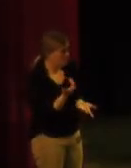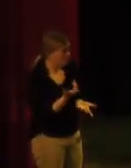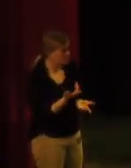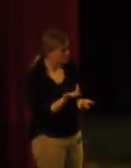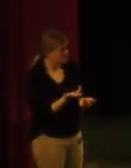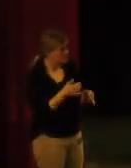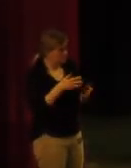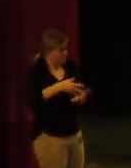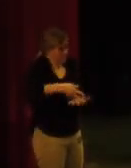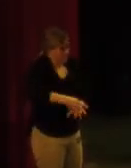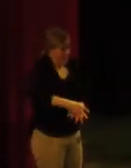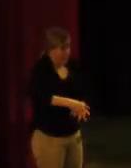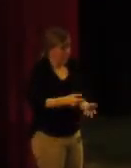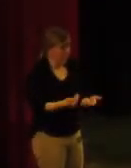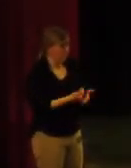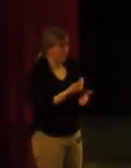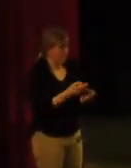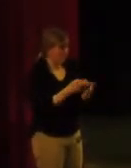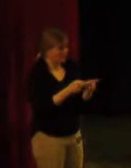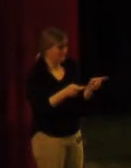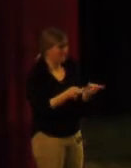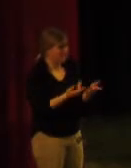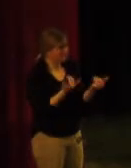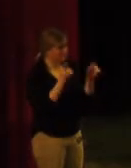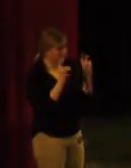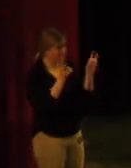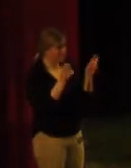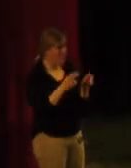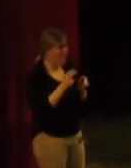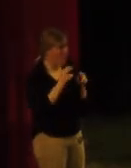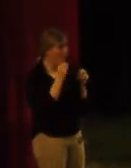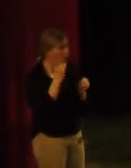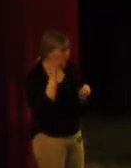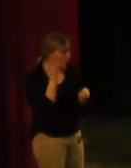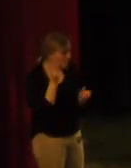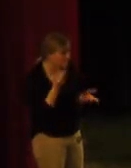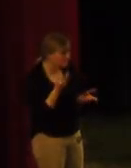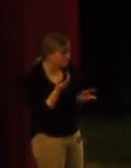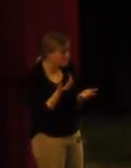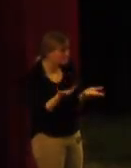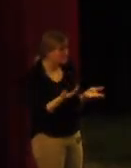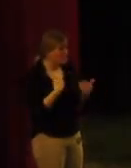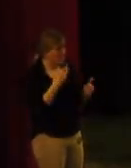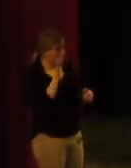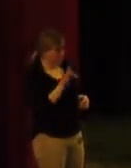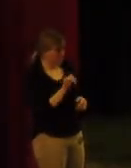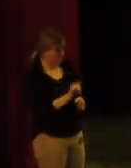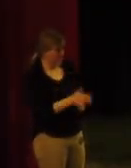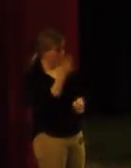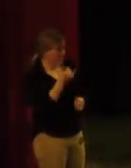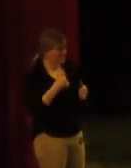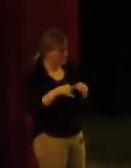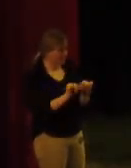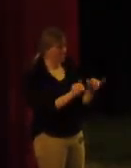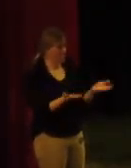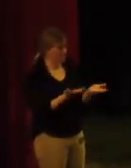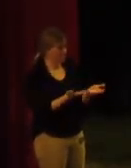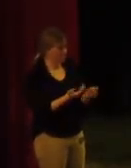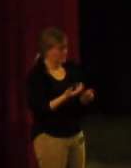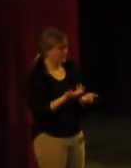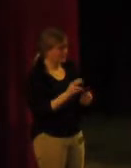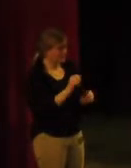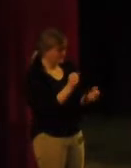yourself, new is called home. So that's why we're still here. And it is my pleasure to be here at Spring Arbor University. I've been here, this is